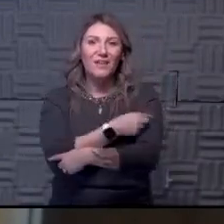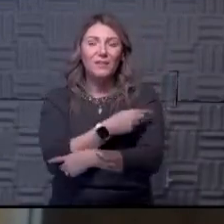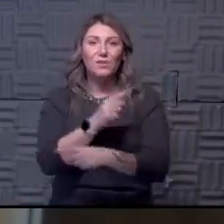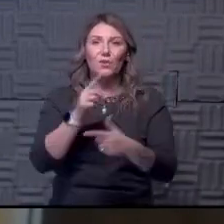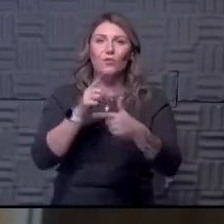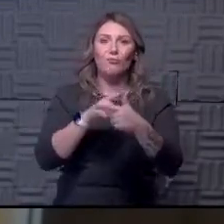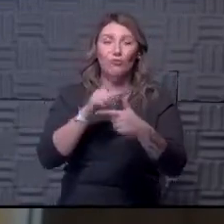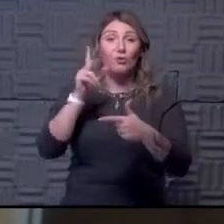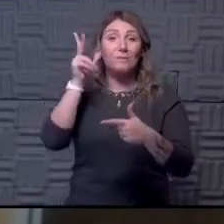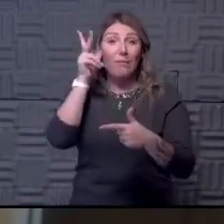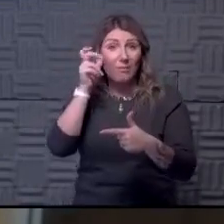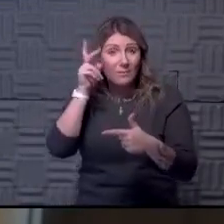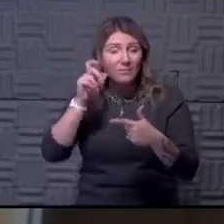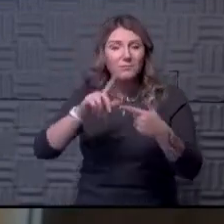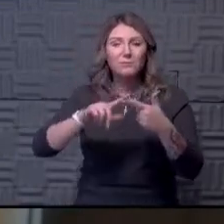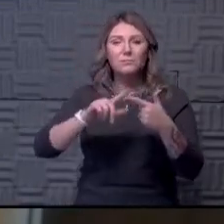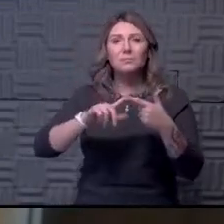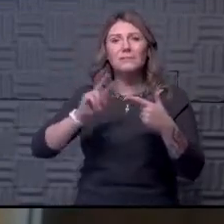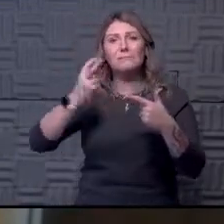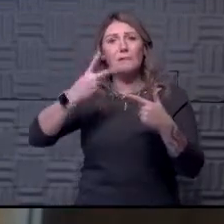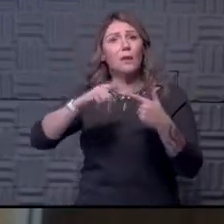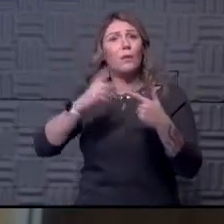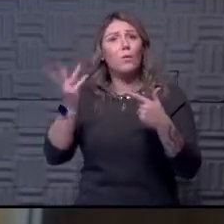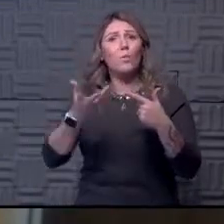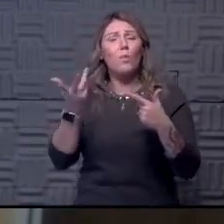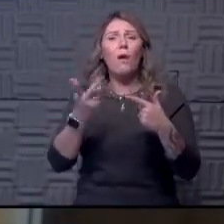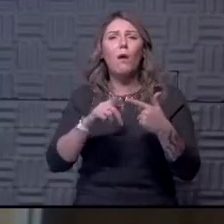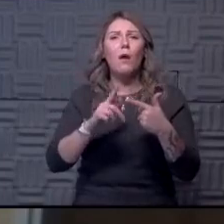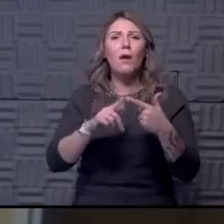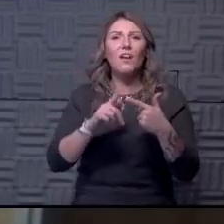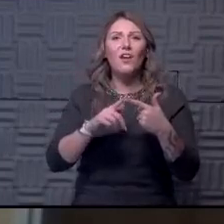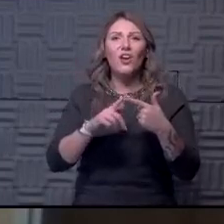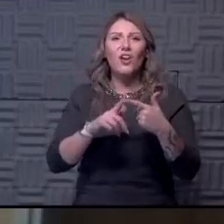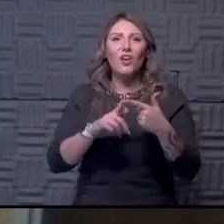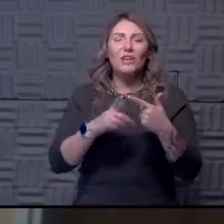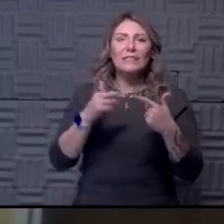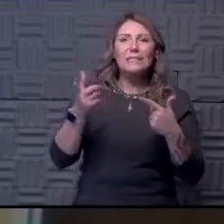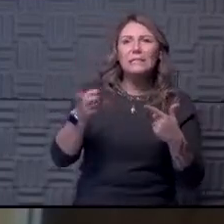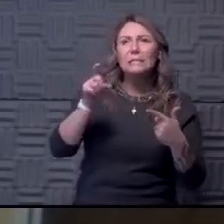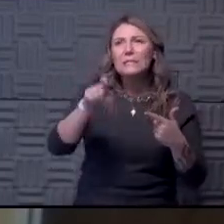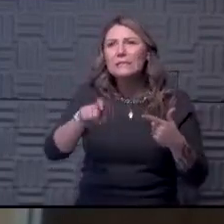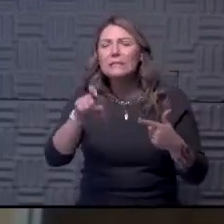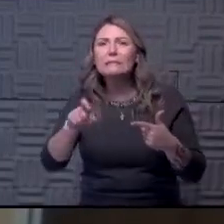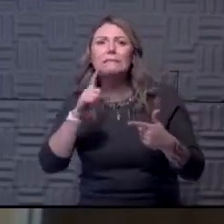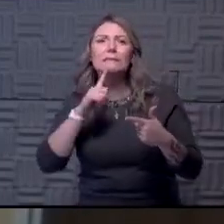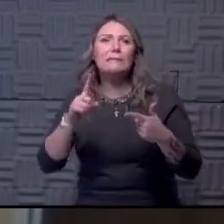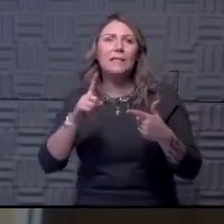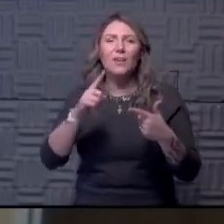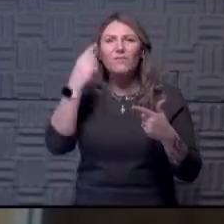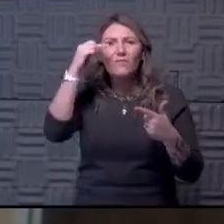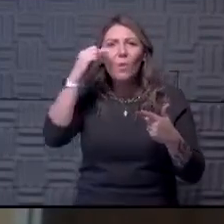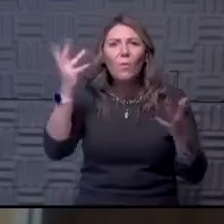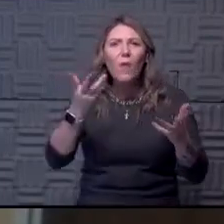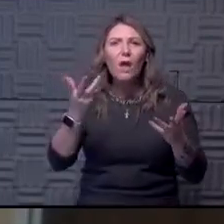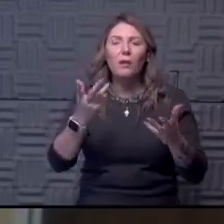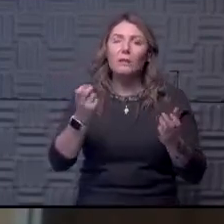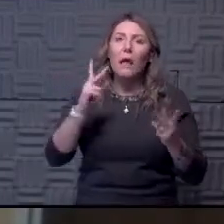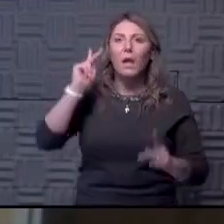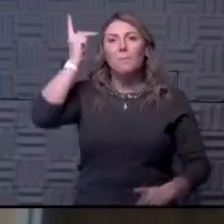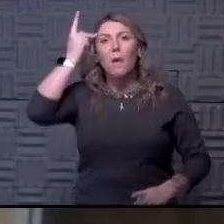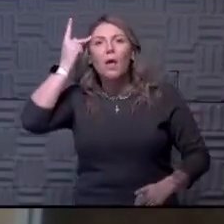Number two, I think that the second key is we got to give people something to be for. There are a lot of political debates going on. There are a lot